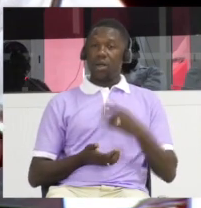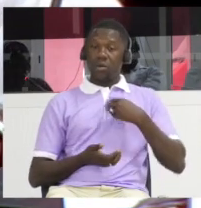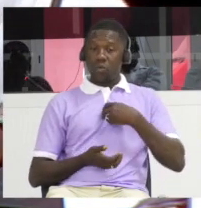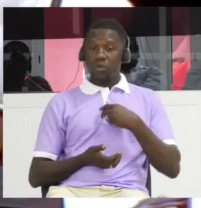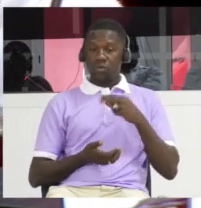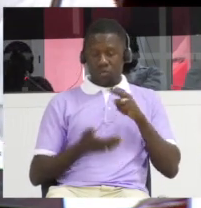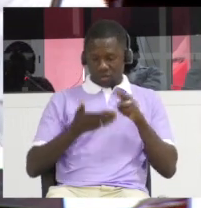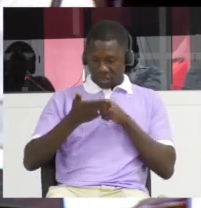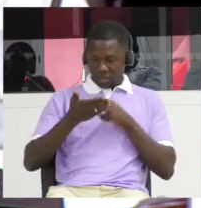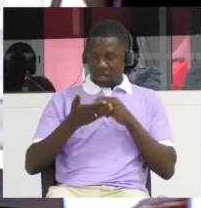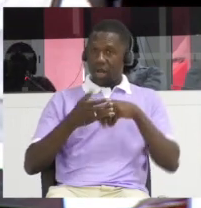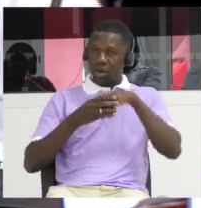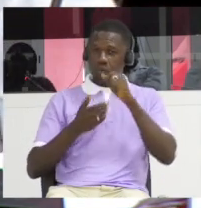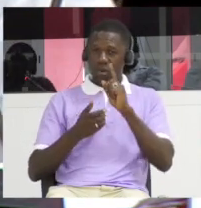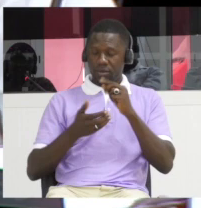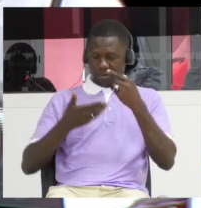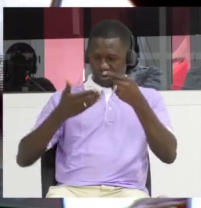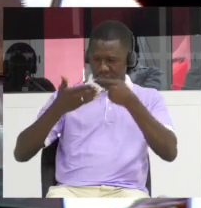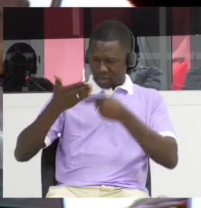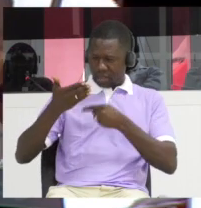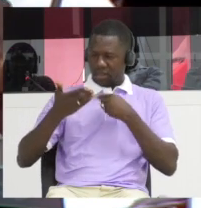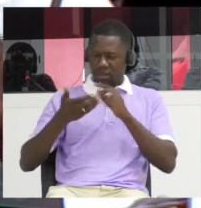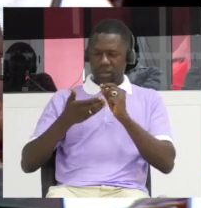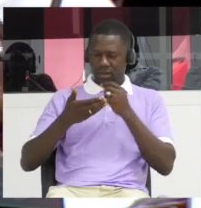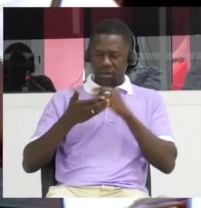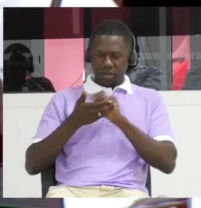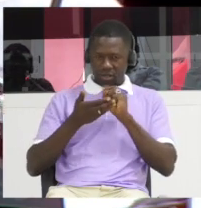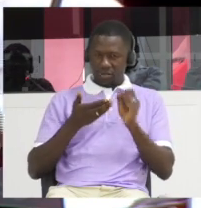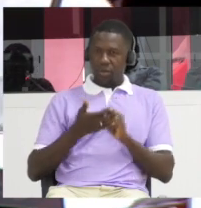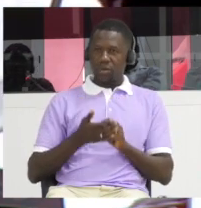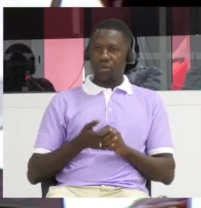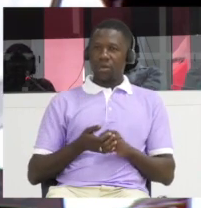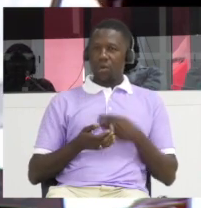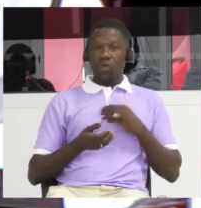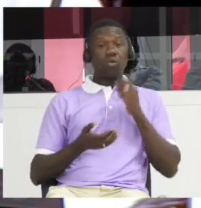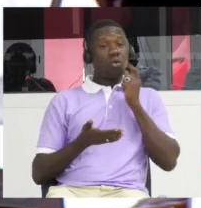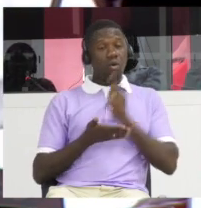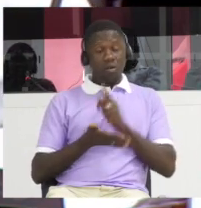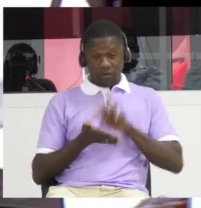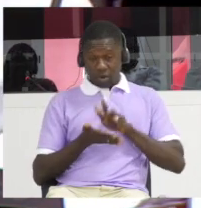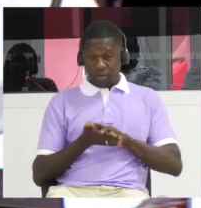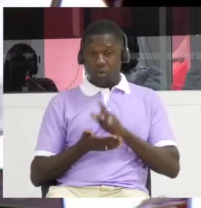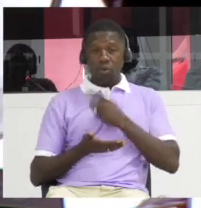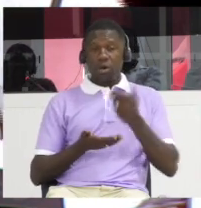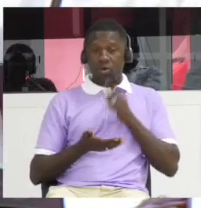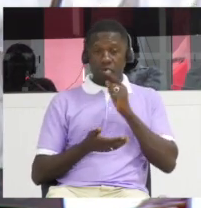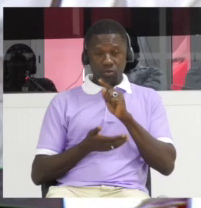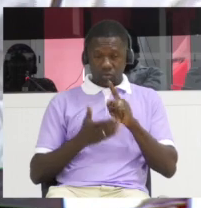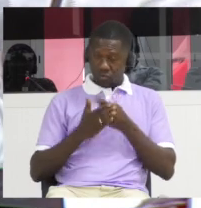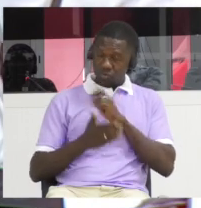one paragraph in the statement, and I'll ask you to confirm whether or not that captures